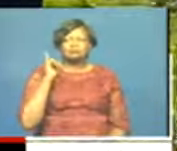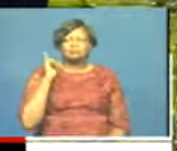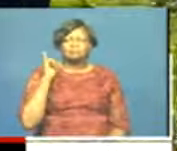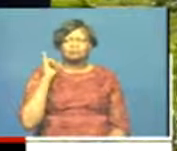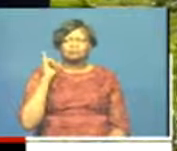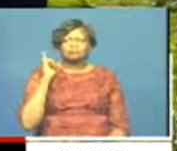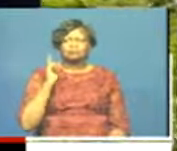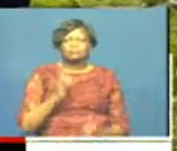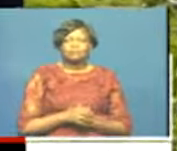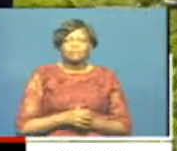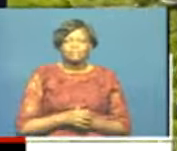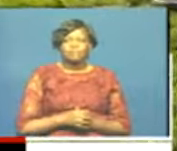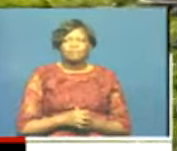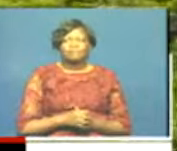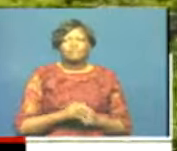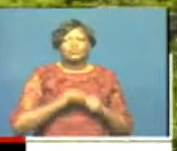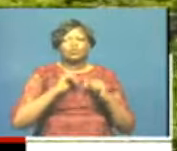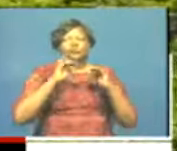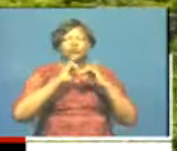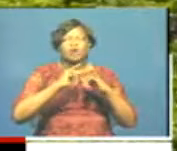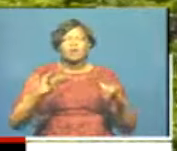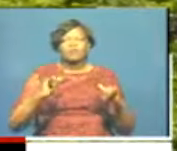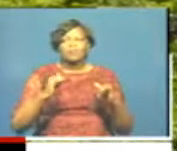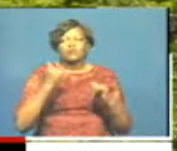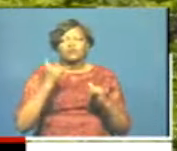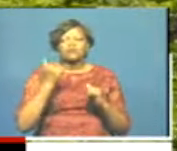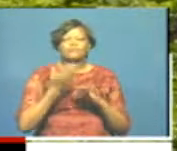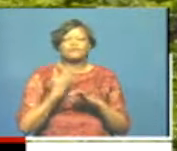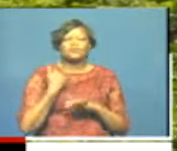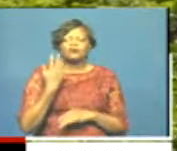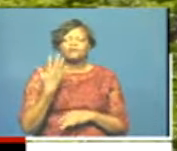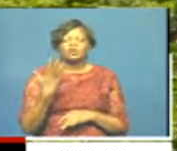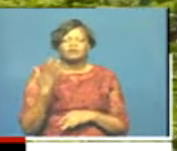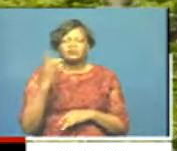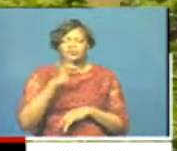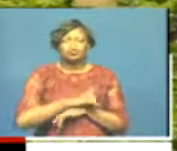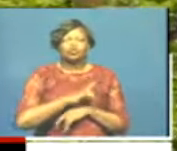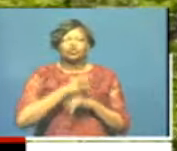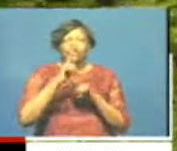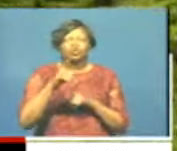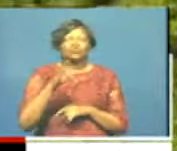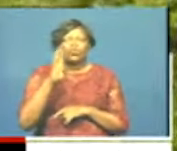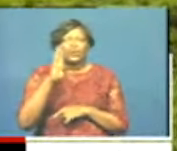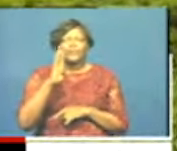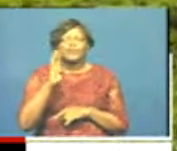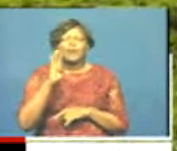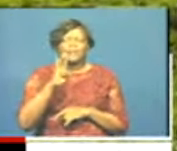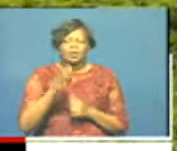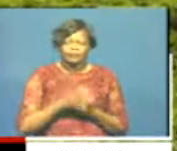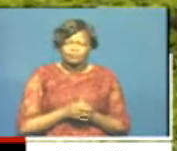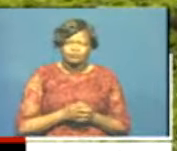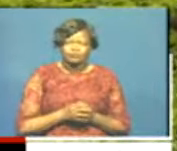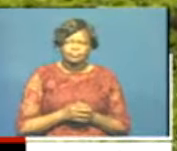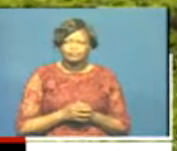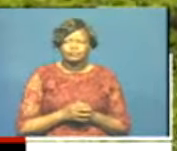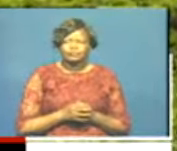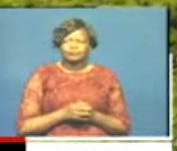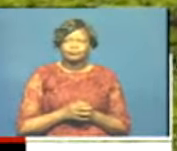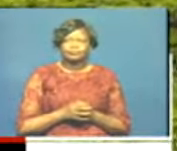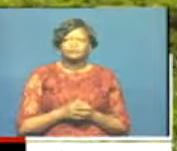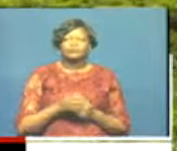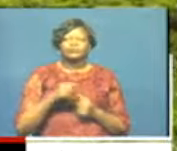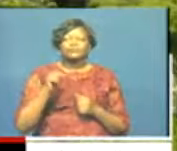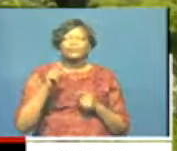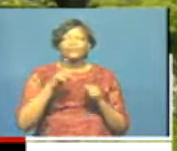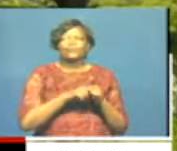with 45 days to go to Birmingham. Hillier, who is part of the NOX youth programs towards the 2026 Youth Olympic Games, will also